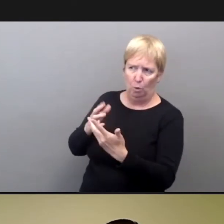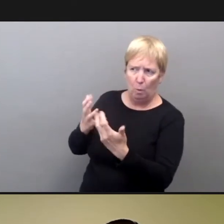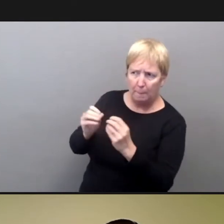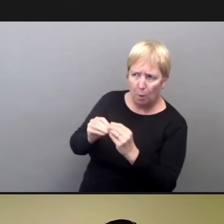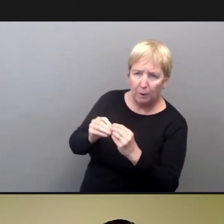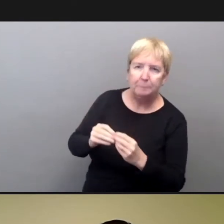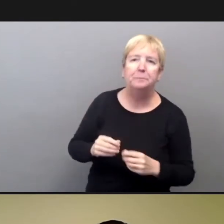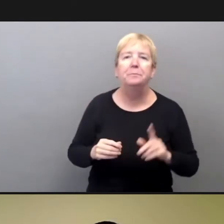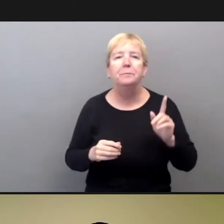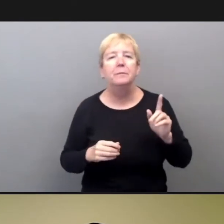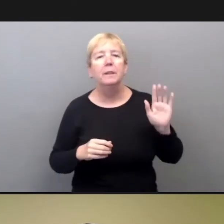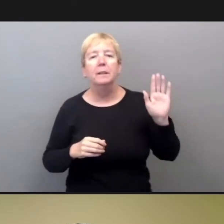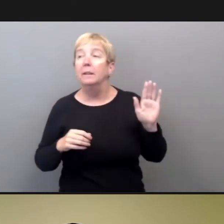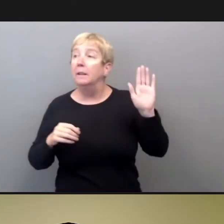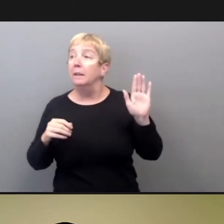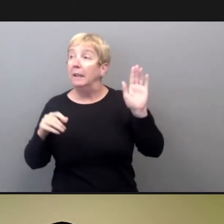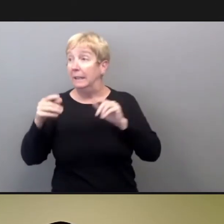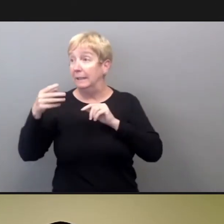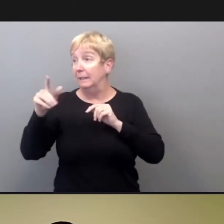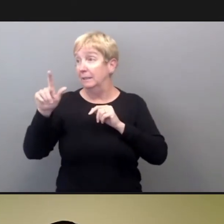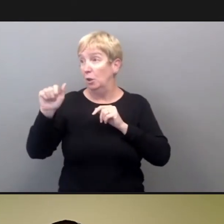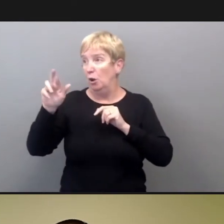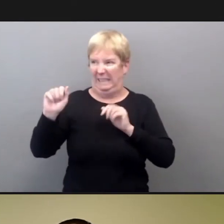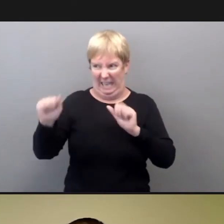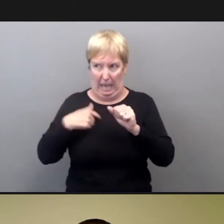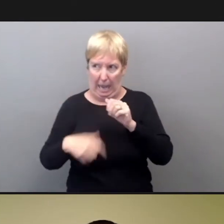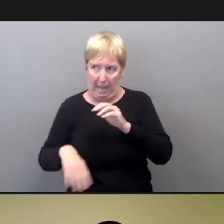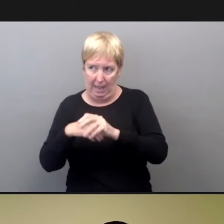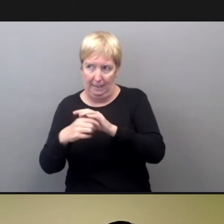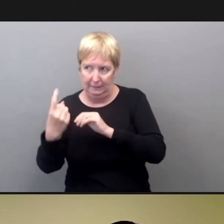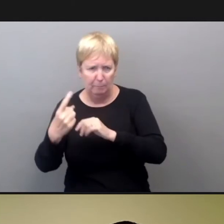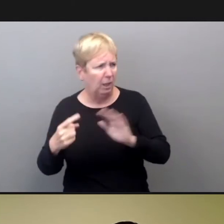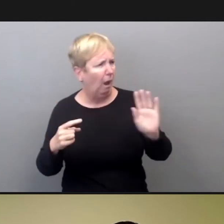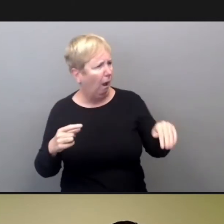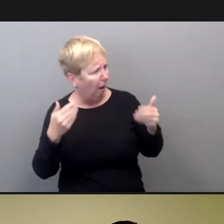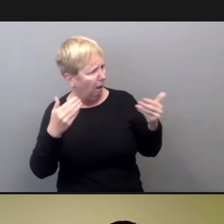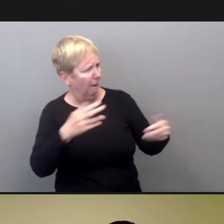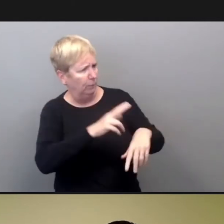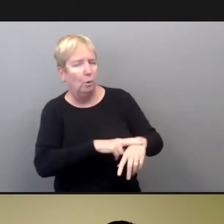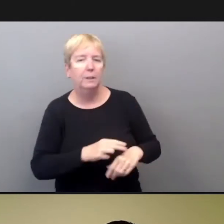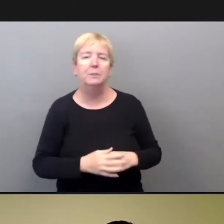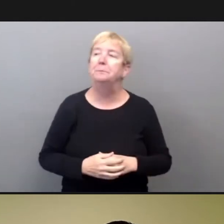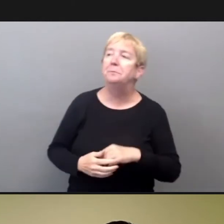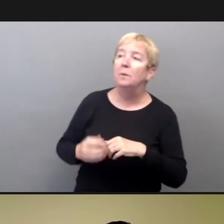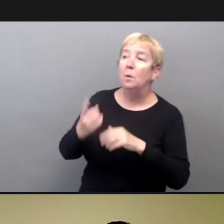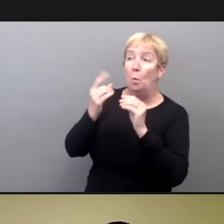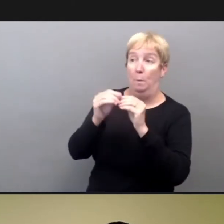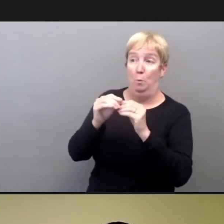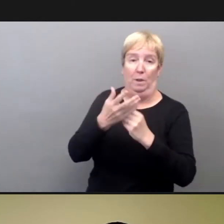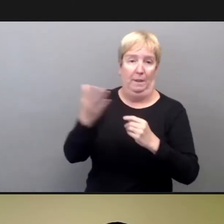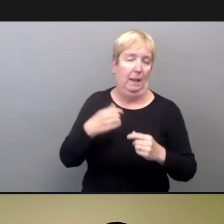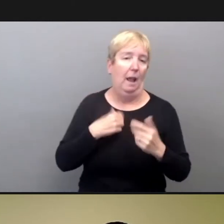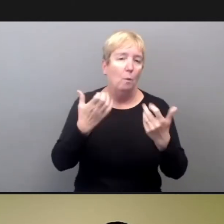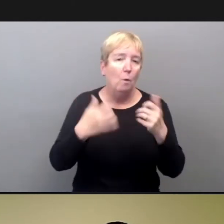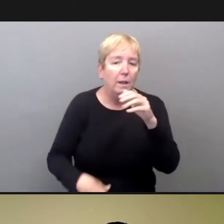And can I add something to that? Sure, To your of course. response? Okay, so the other thing I wanted to add too is